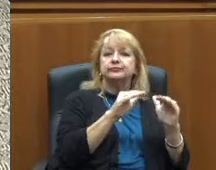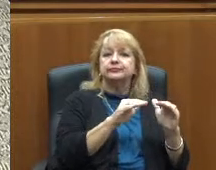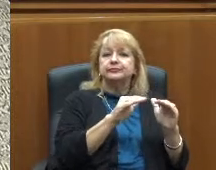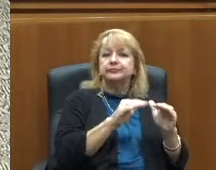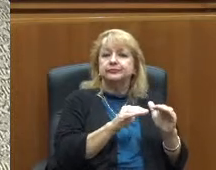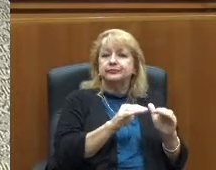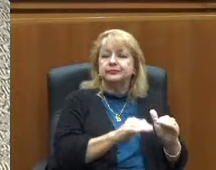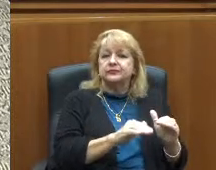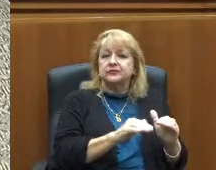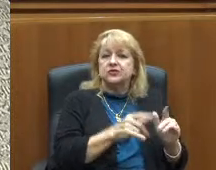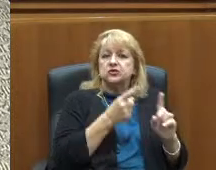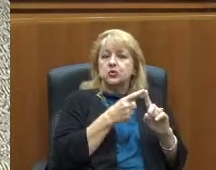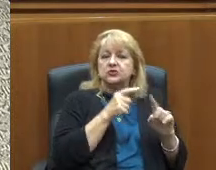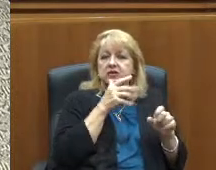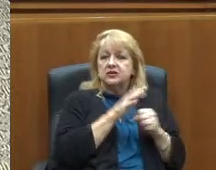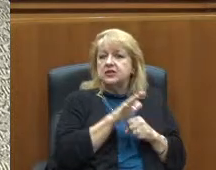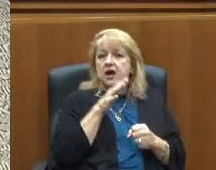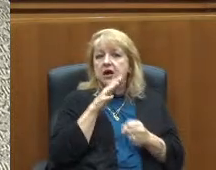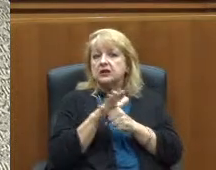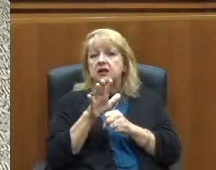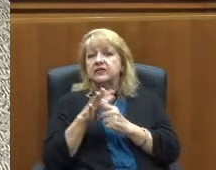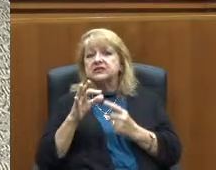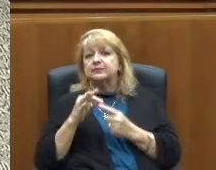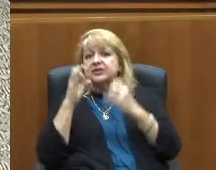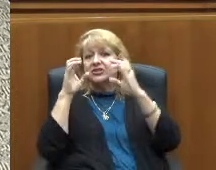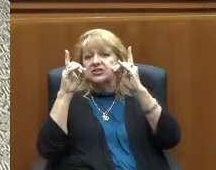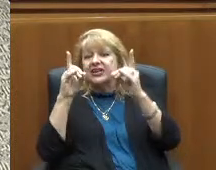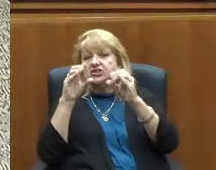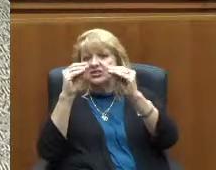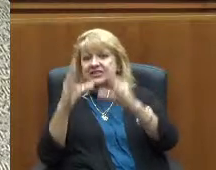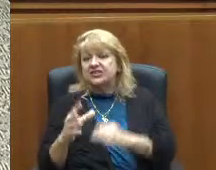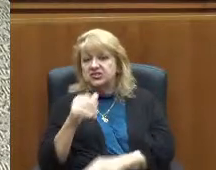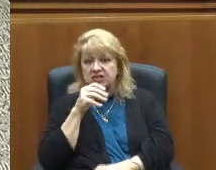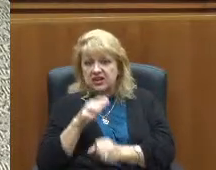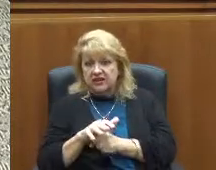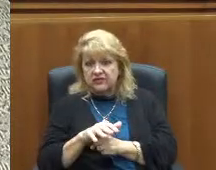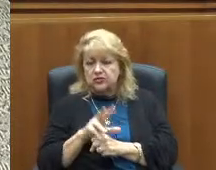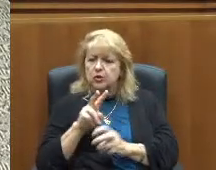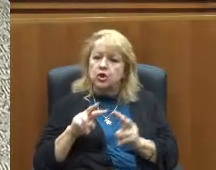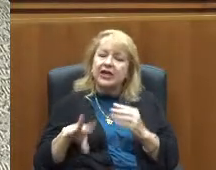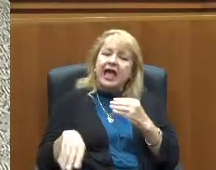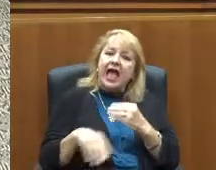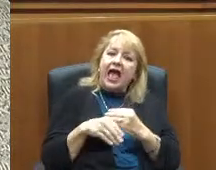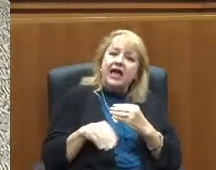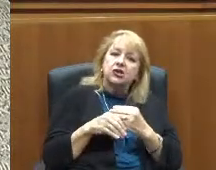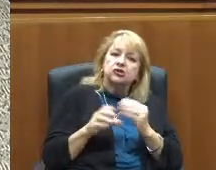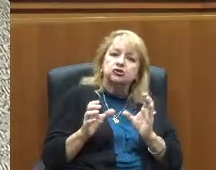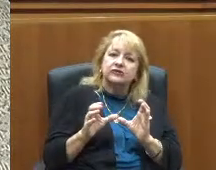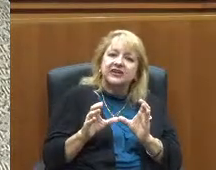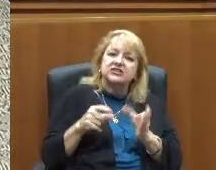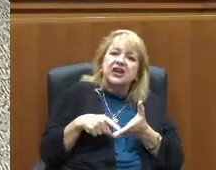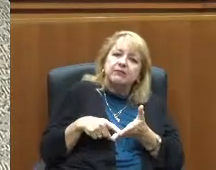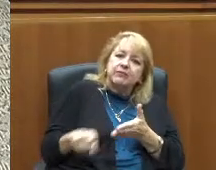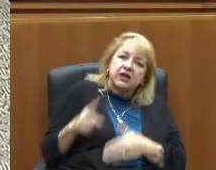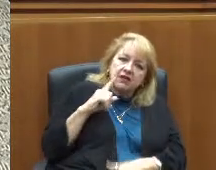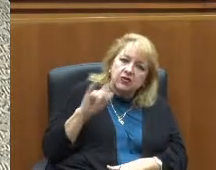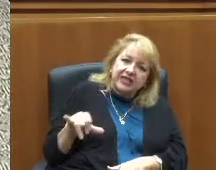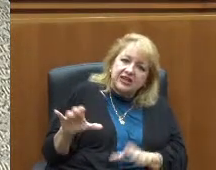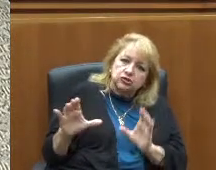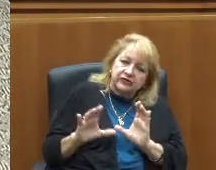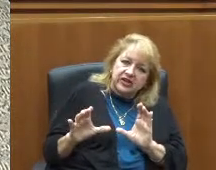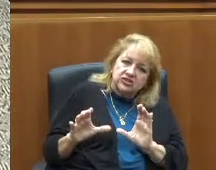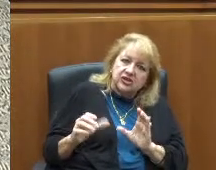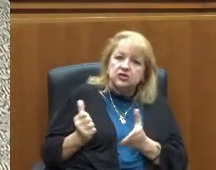that. We did not have enough special education teachers. So we looked at add-on certification and paying for that and helping